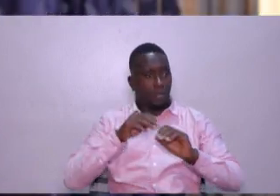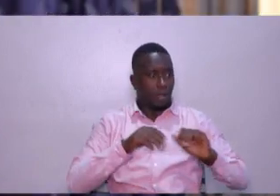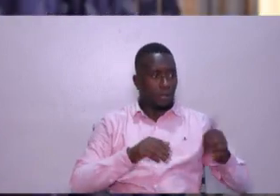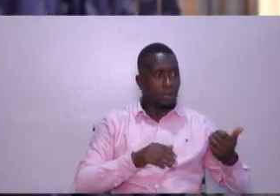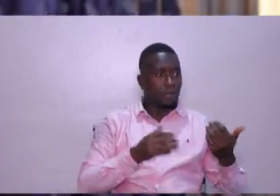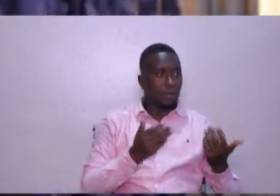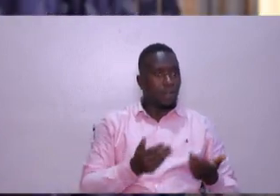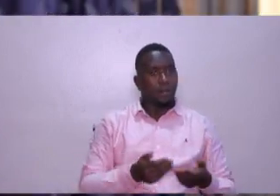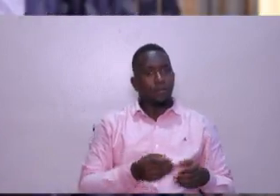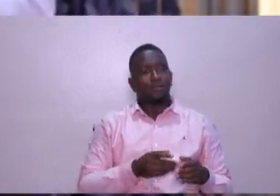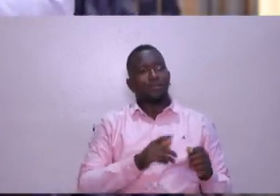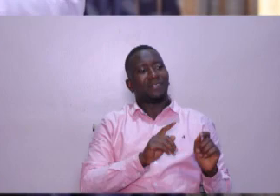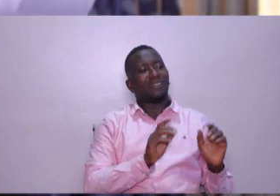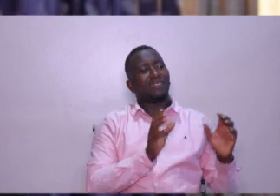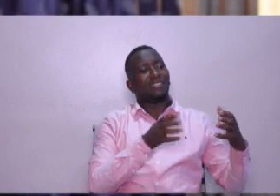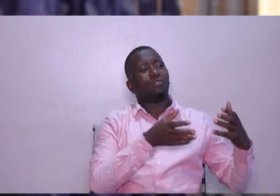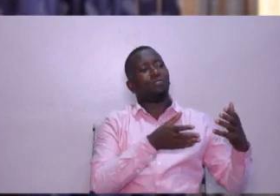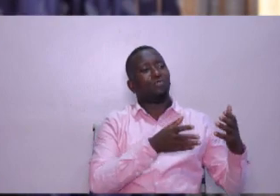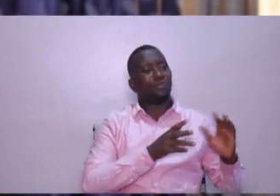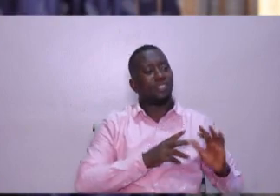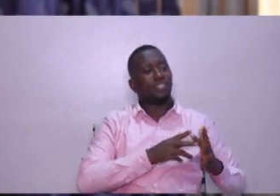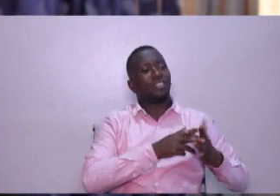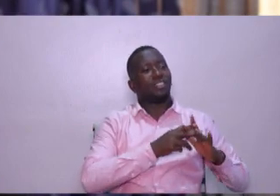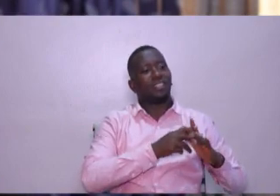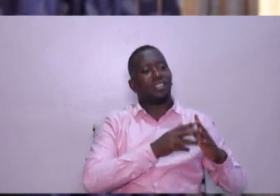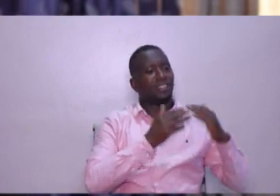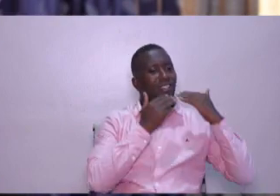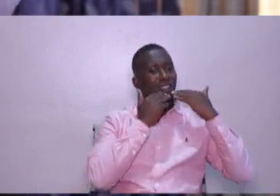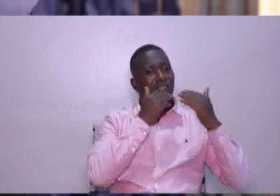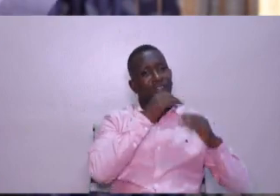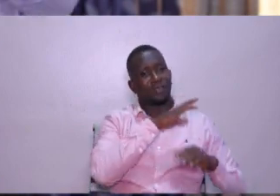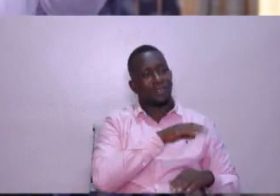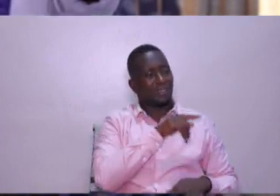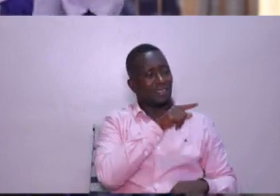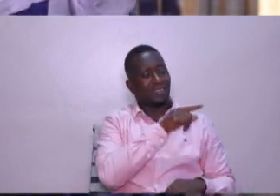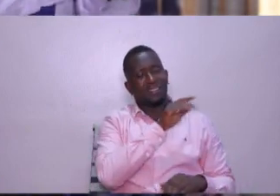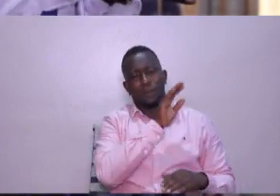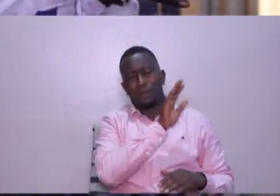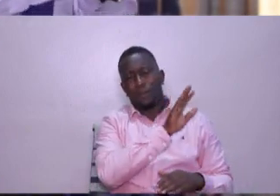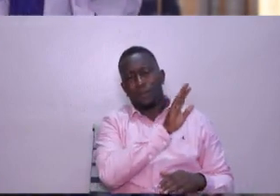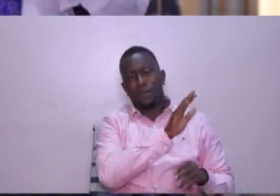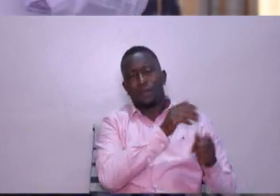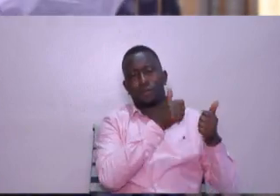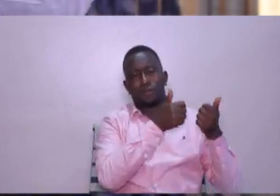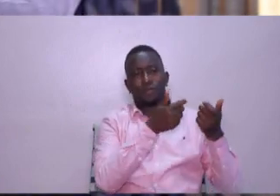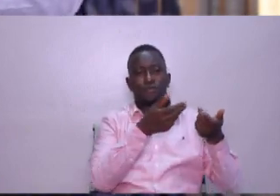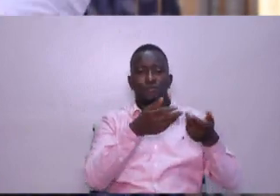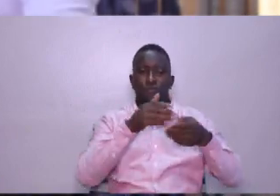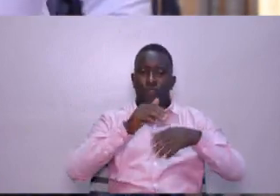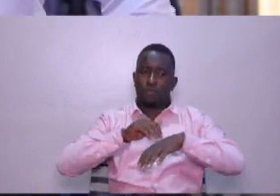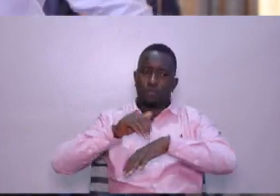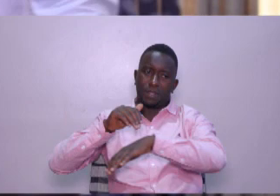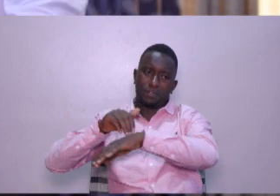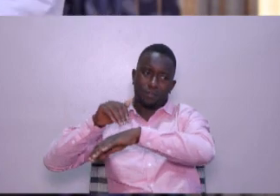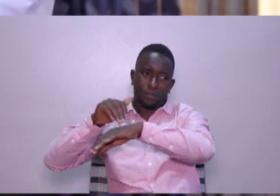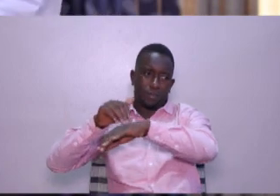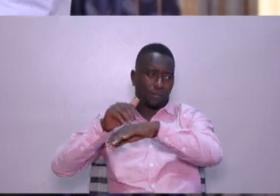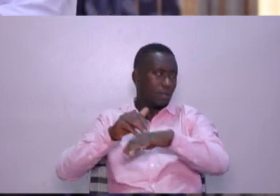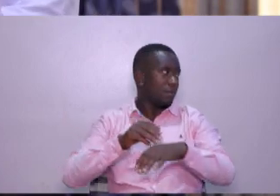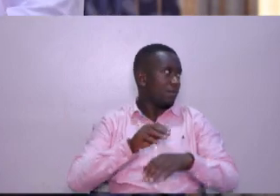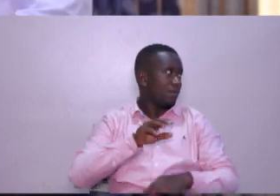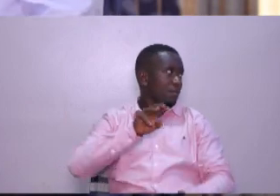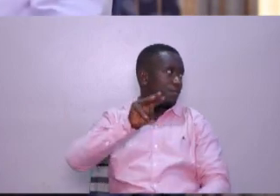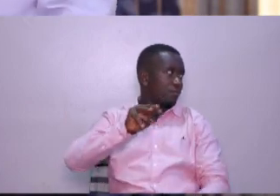Team engineering, thank you very much. We are running short. Those are very useful feedbacks. Moses, thank